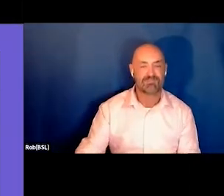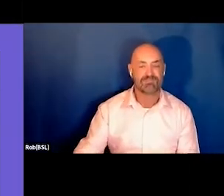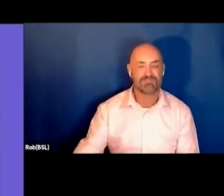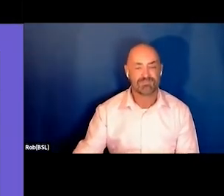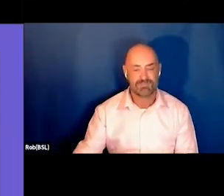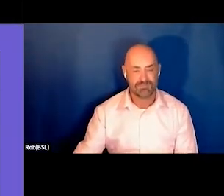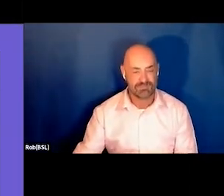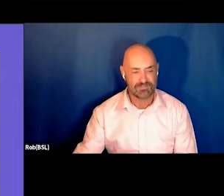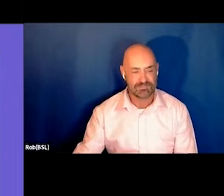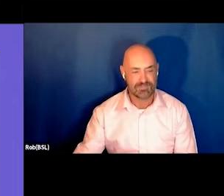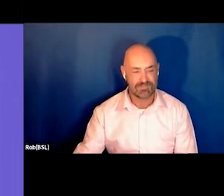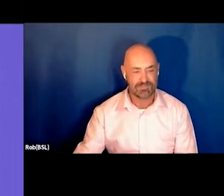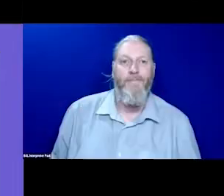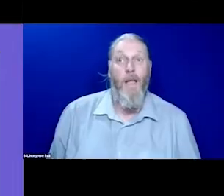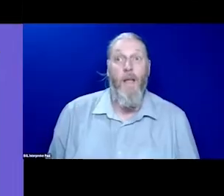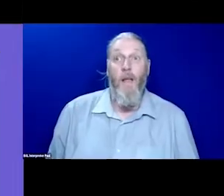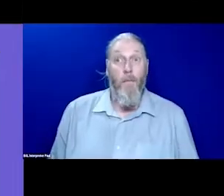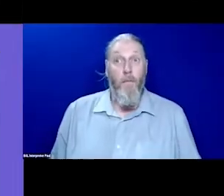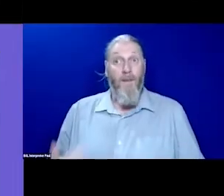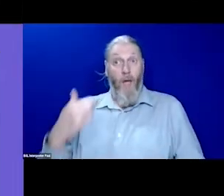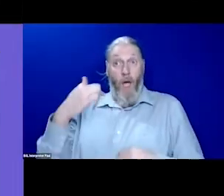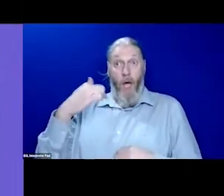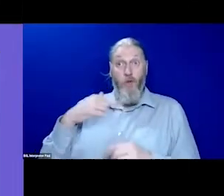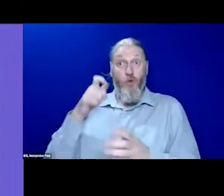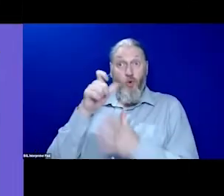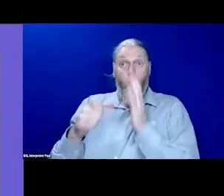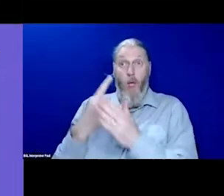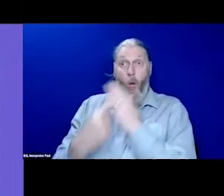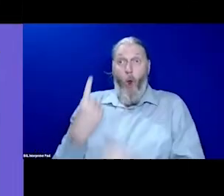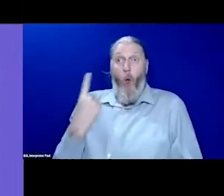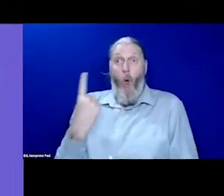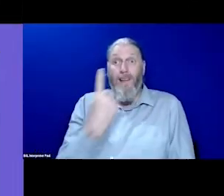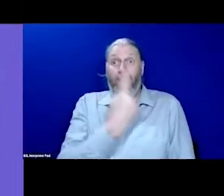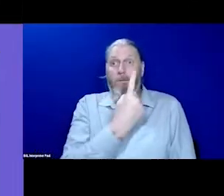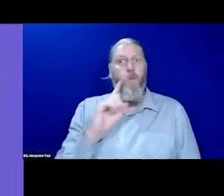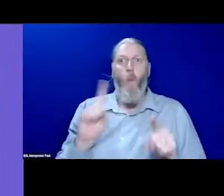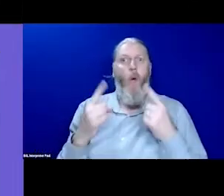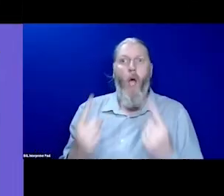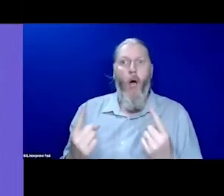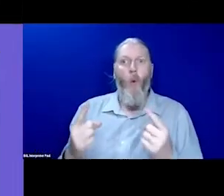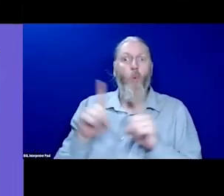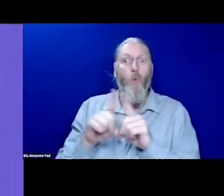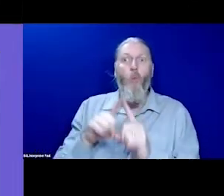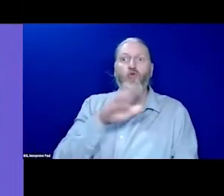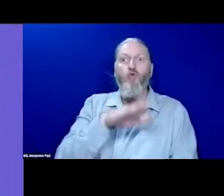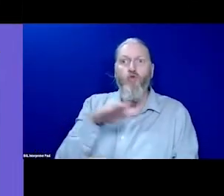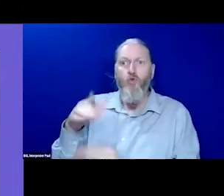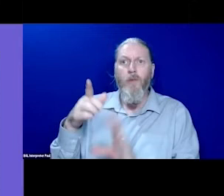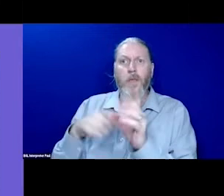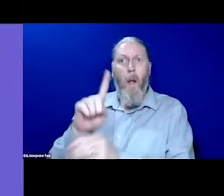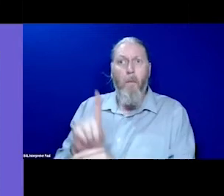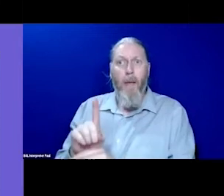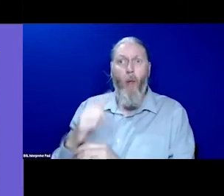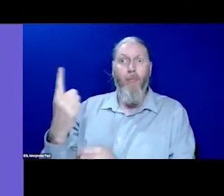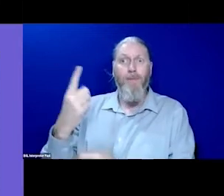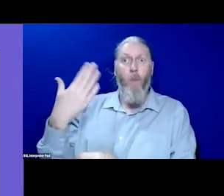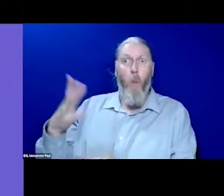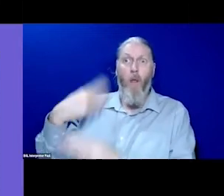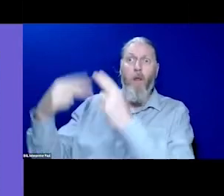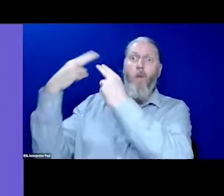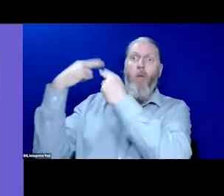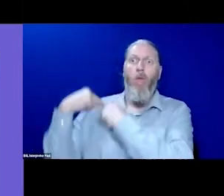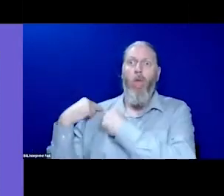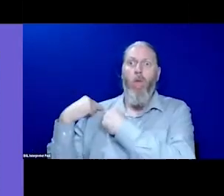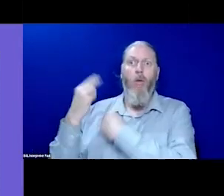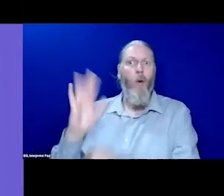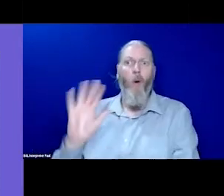But it's not enough for us to act as individuals, and particularly children and young people don't want the burden all on their shoulders. We need to push for